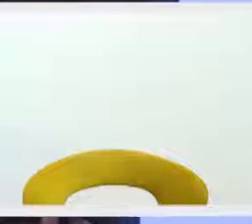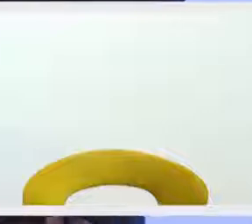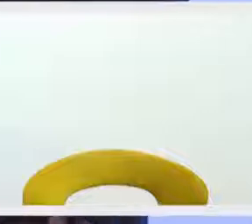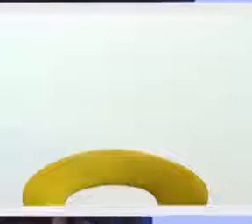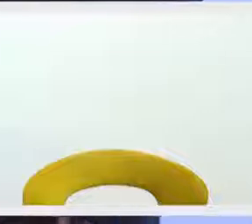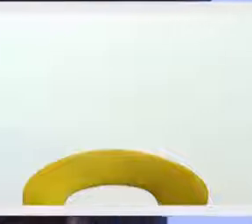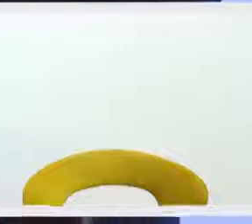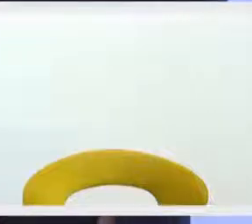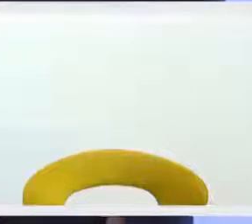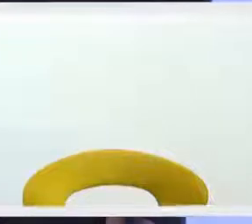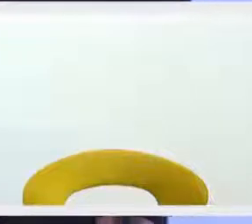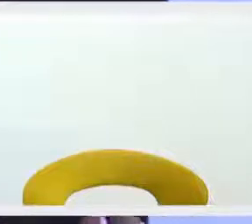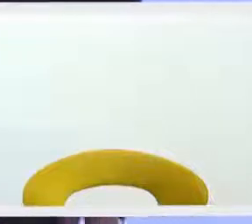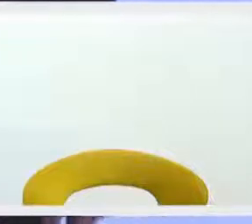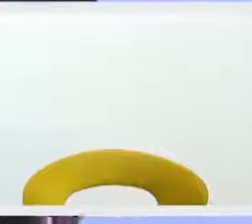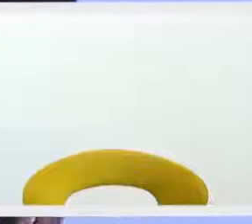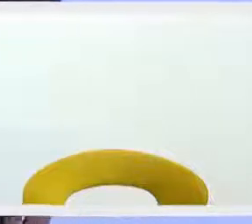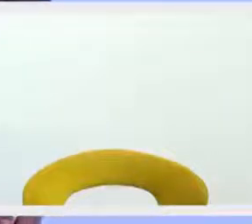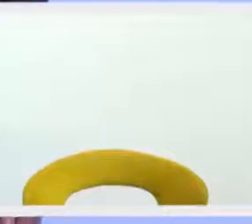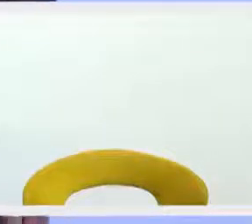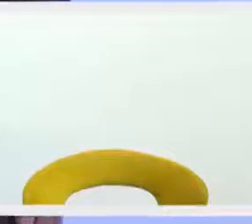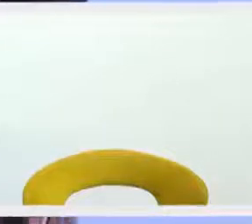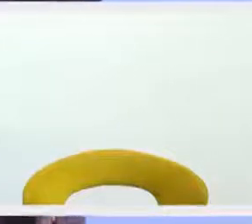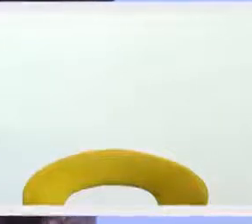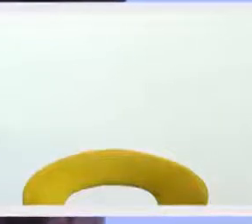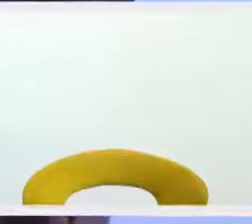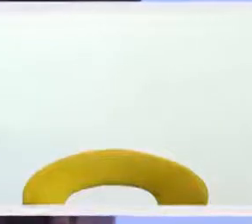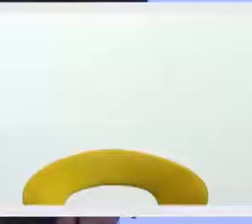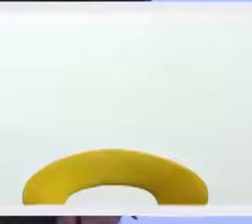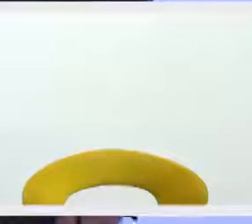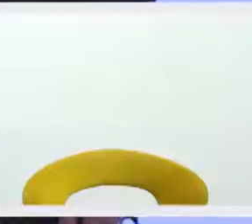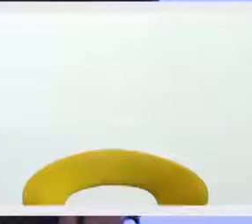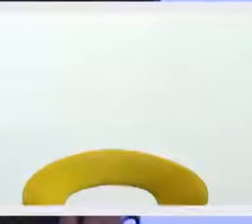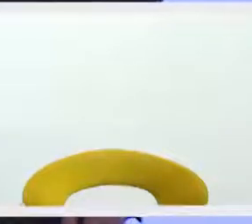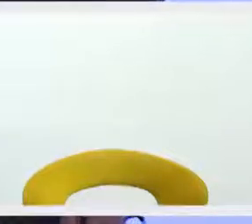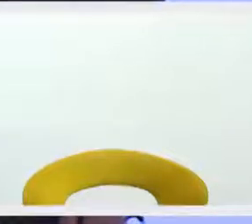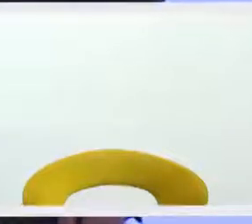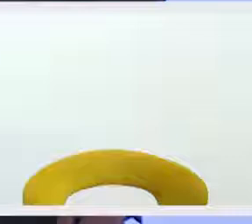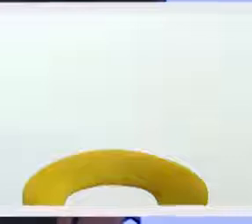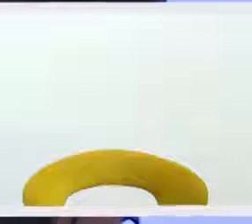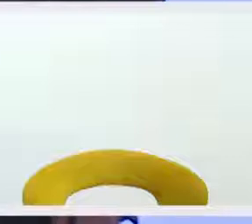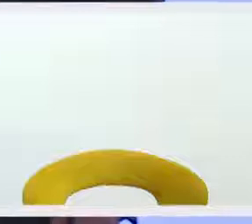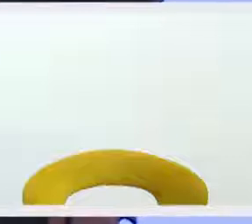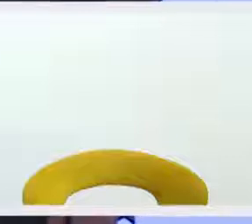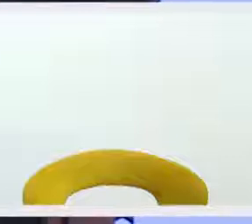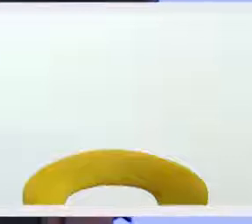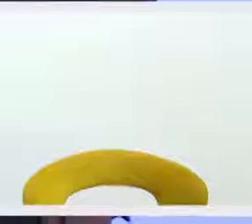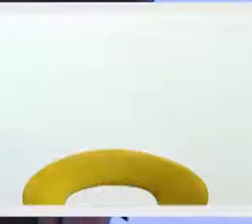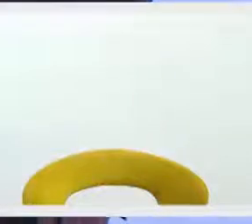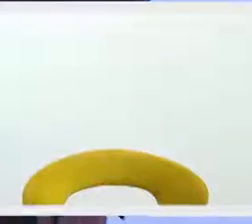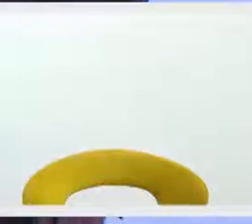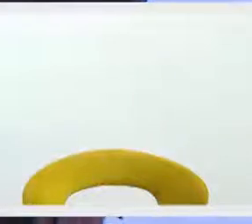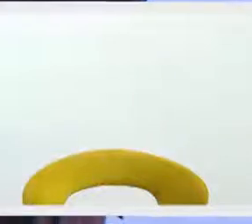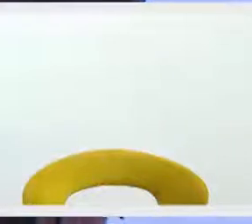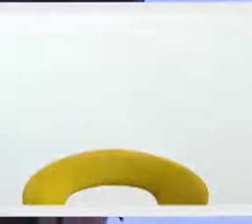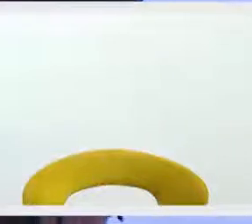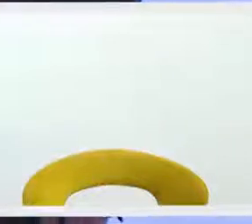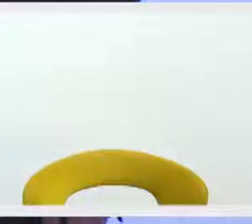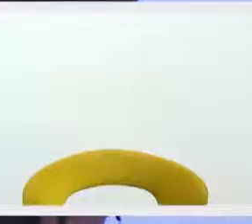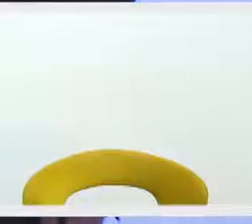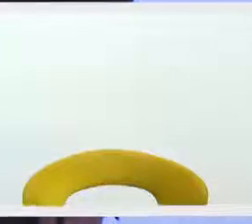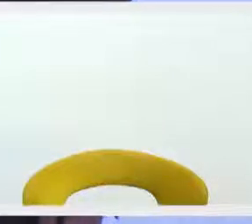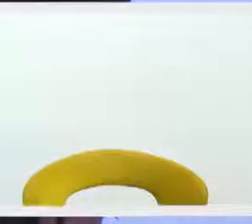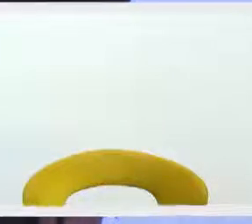used to go to talks just like this one together many times. And we would leave early often because